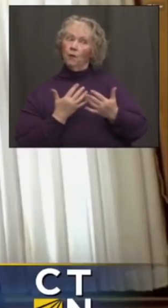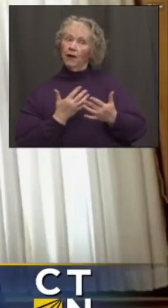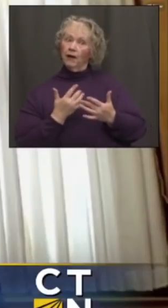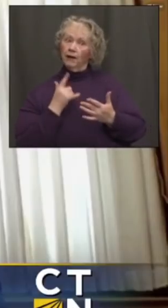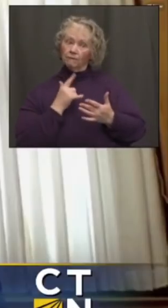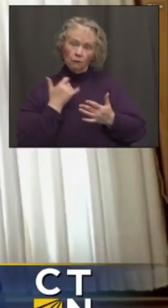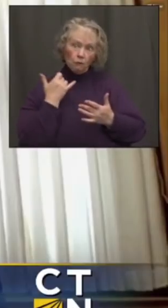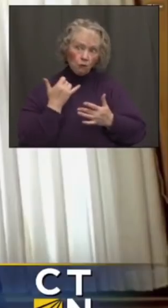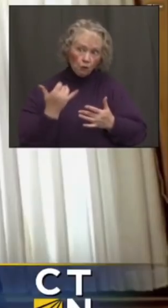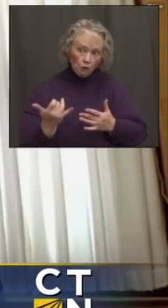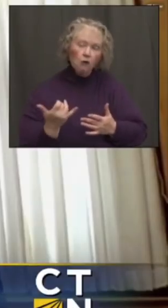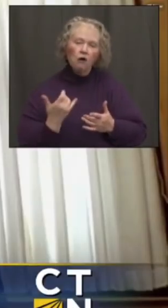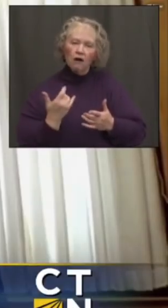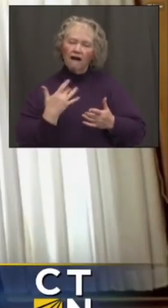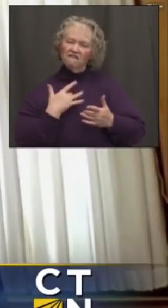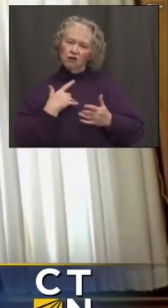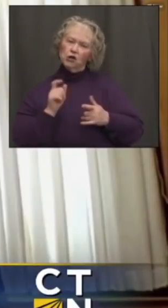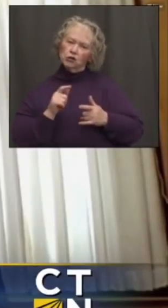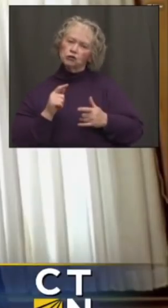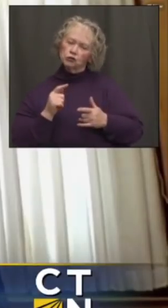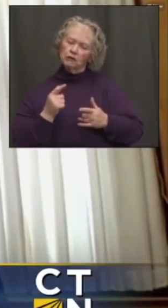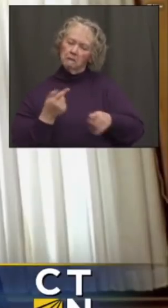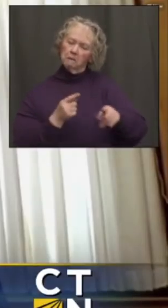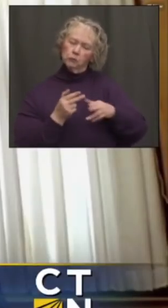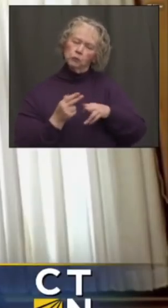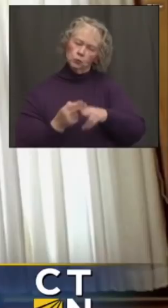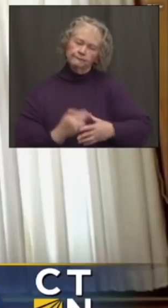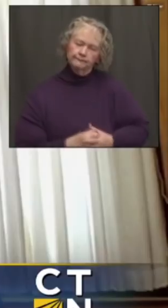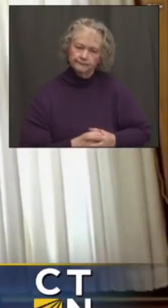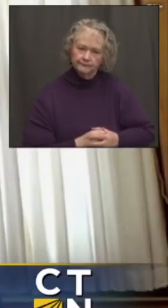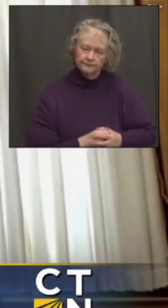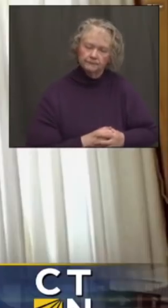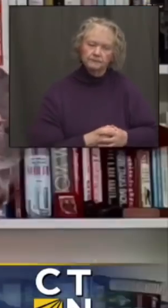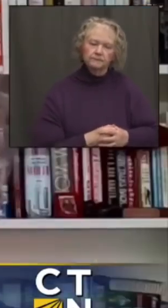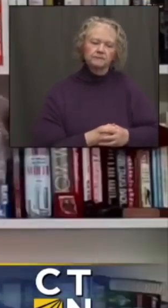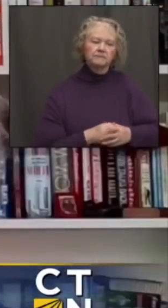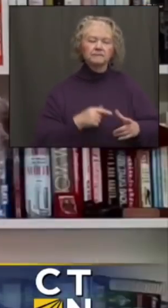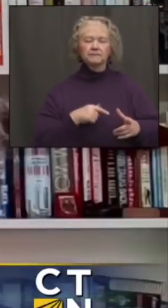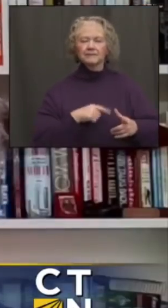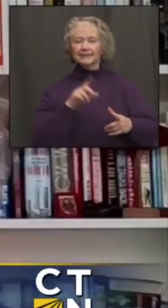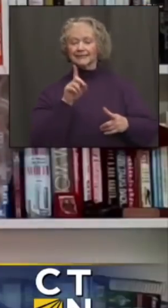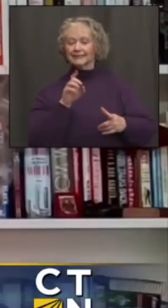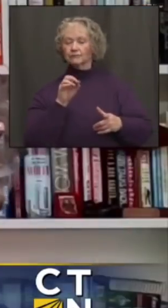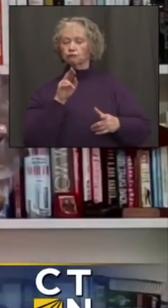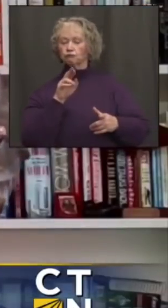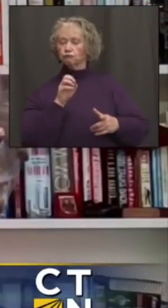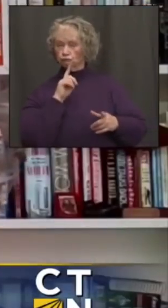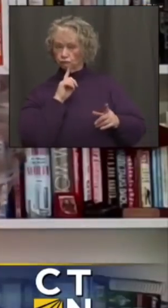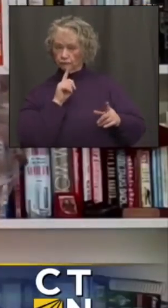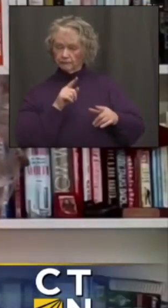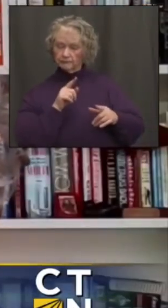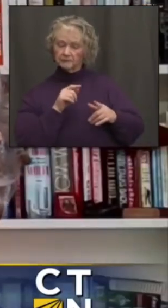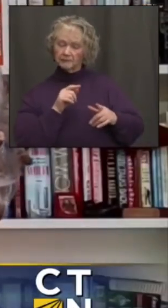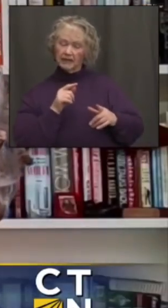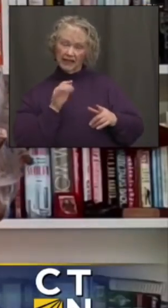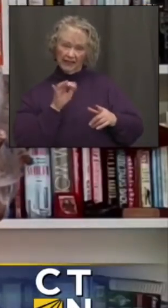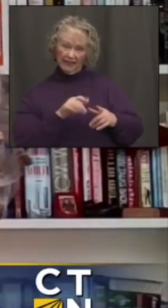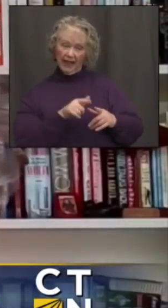today from the White House that we're going to be getting another 22% increase in the doses we have next week will help us get more of those people in sooner. So